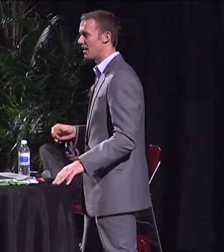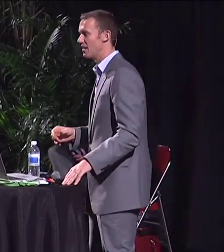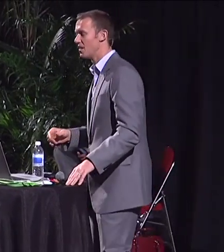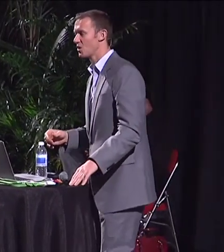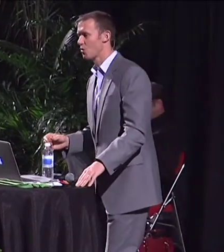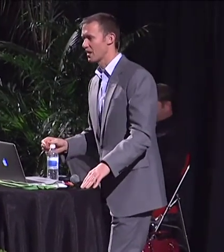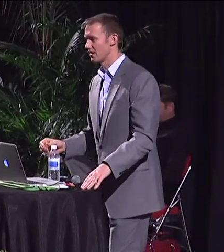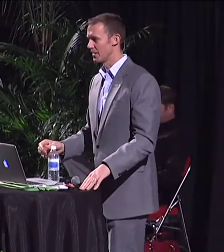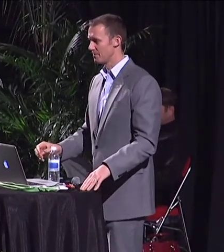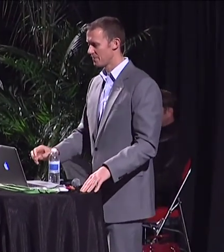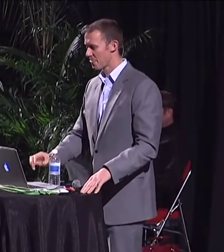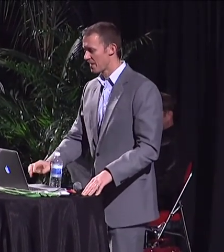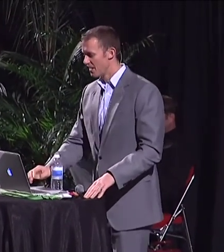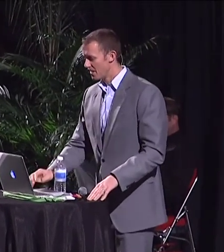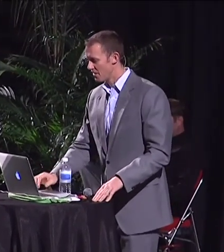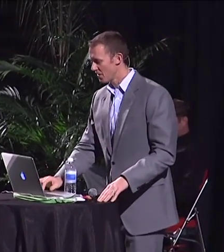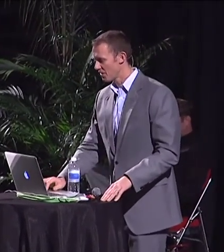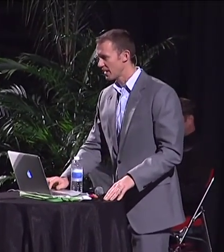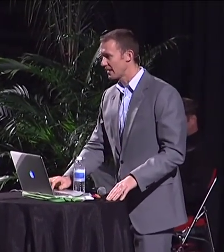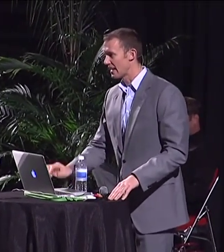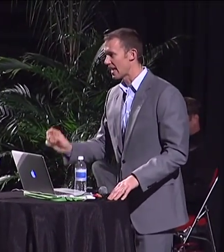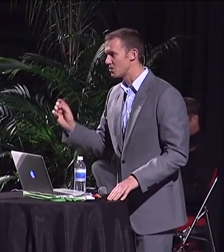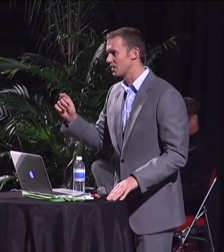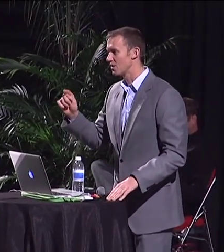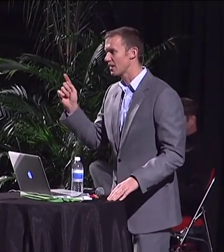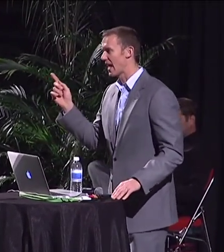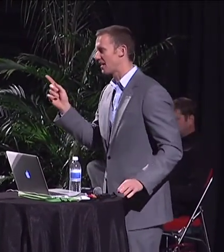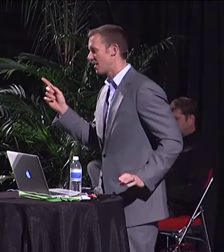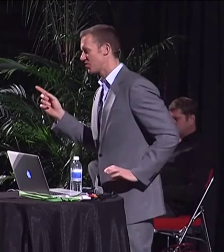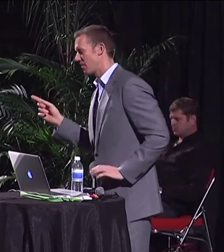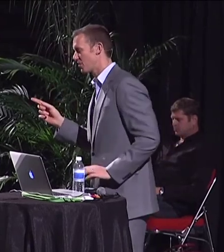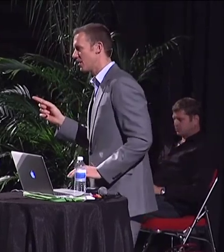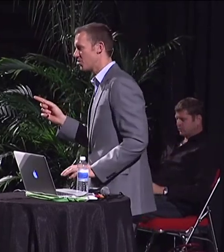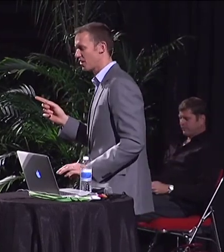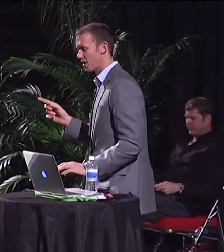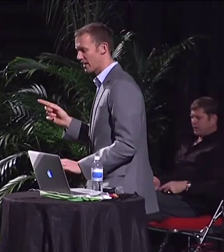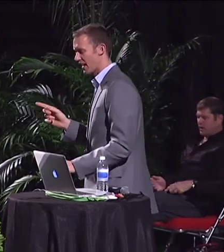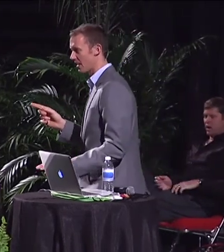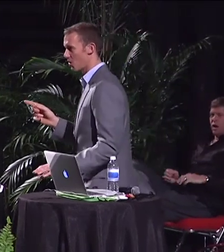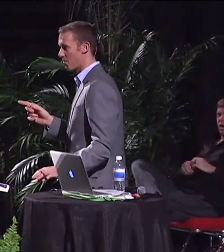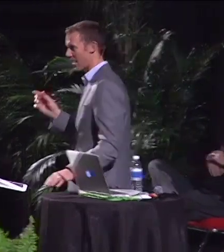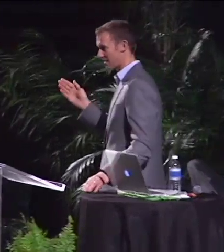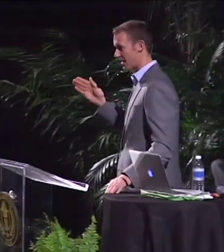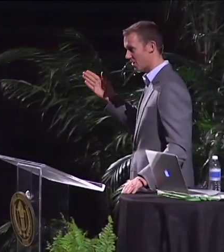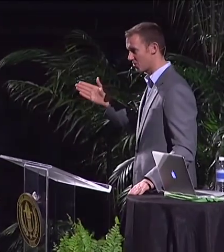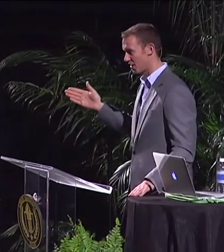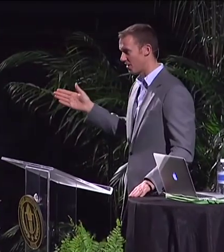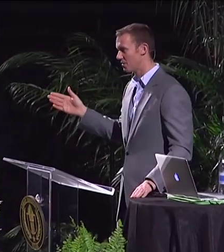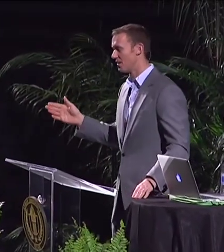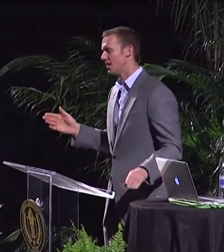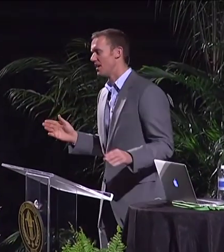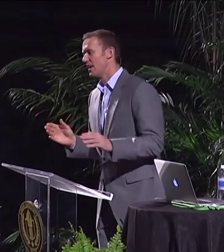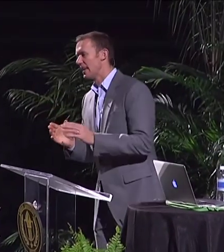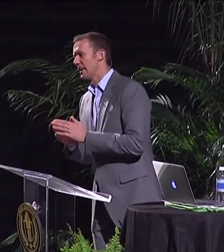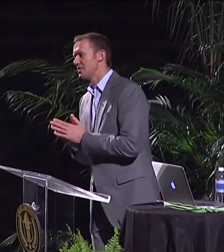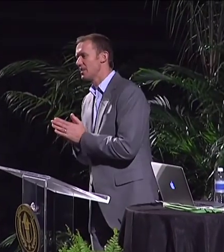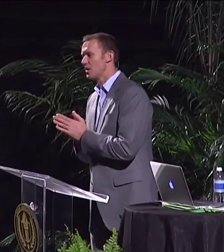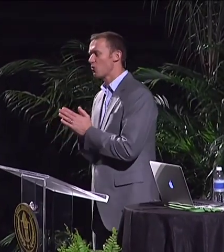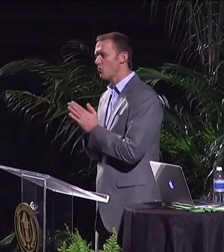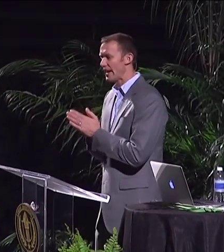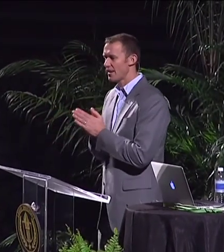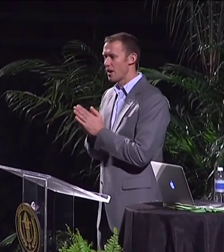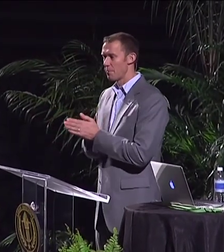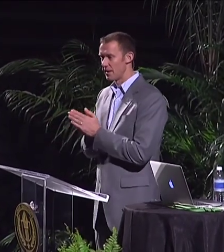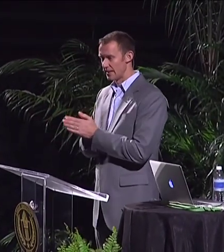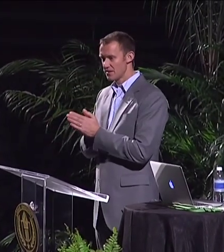jump on it quickly. The other thing, the analogy to look at several years ago, again, going back 10 years ago, is that